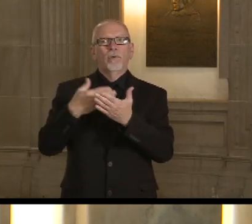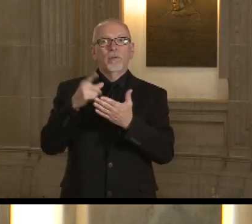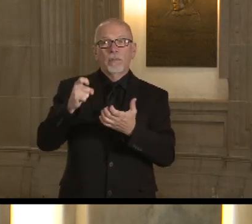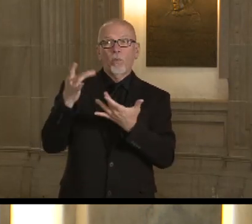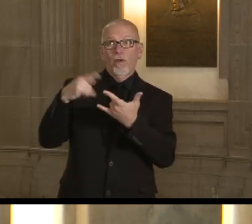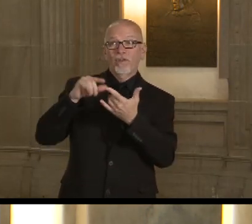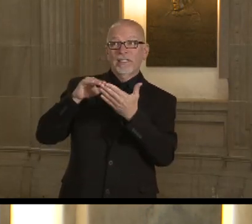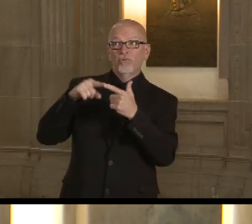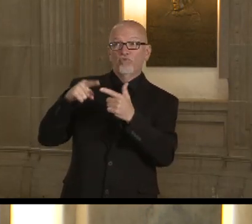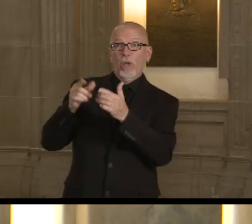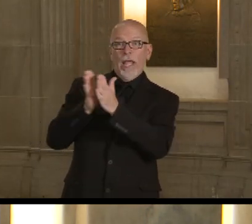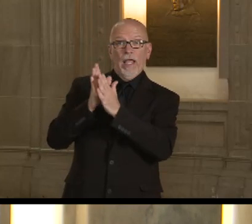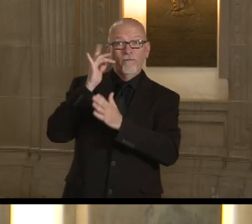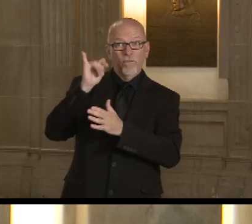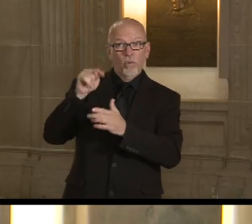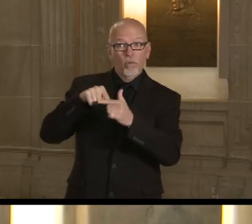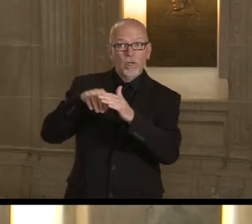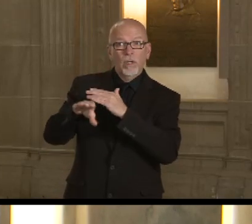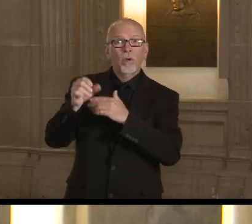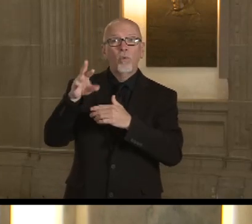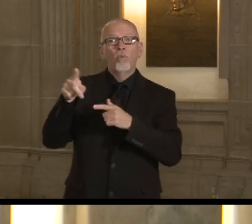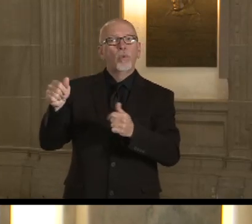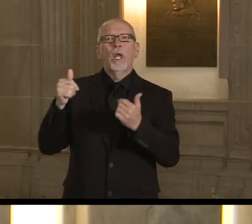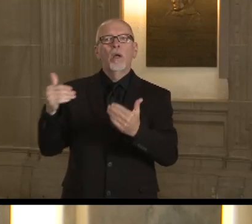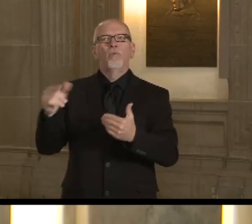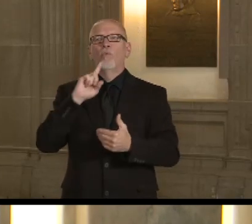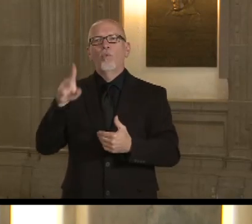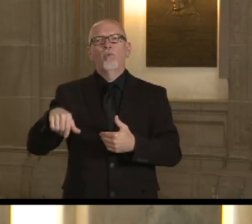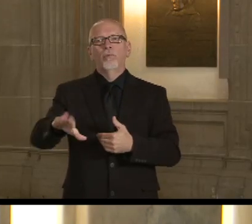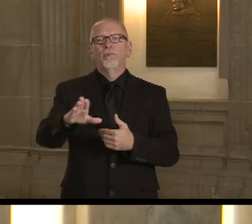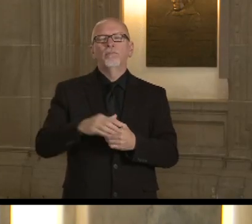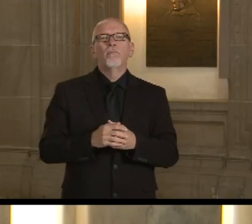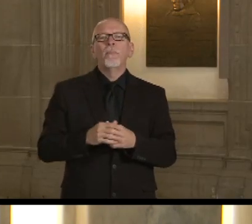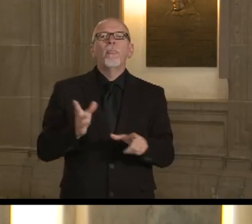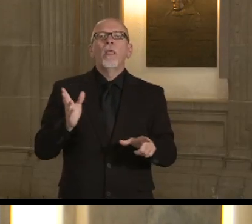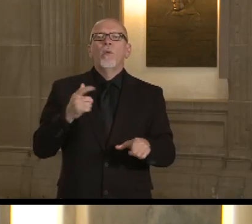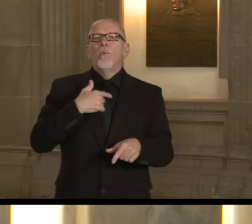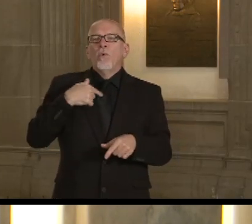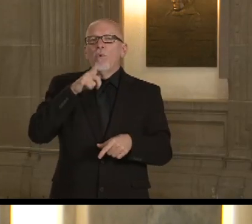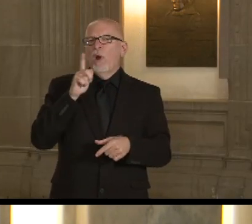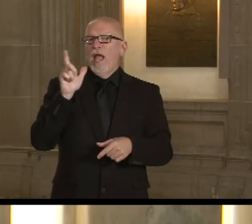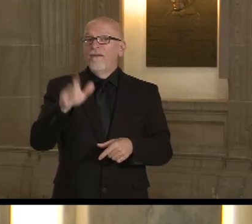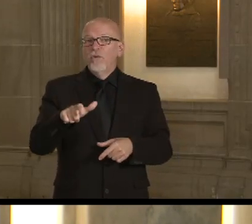to ask you to come in, or can you do it on your own? We don't have to,